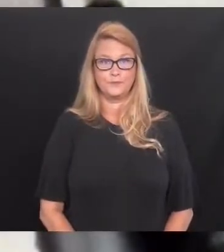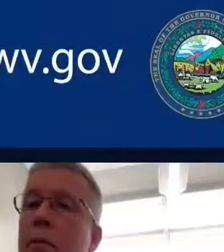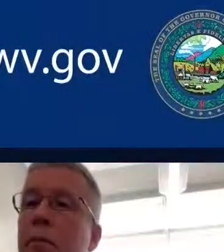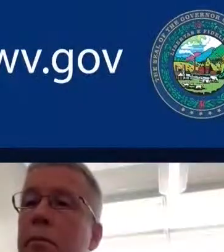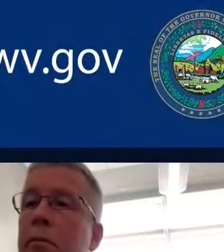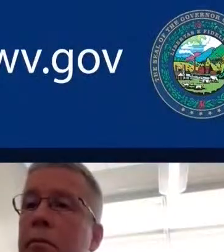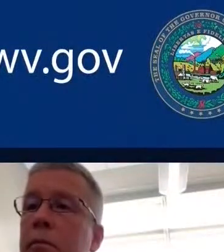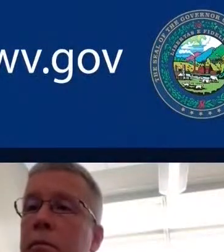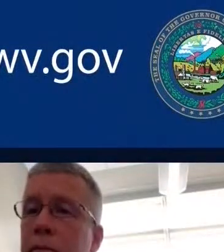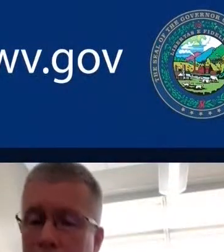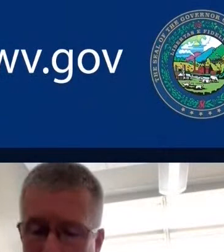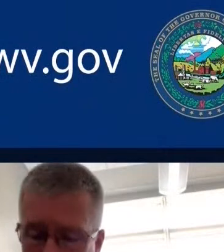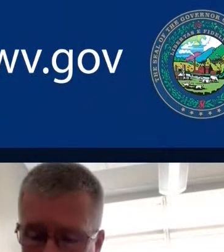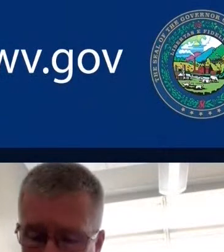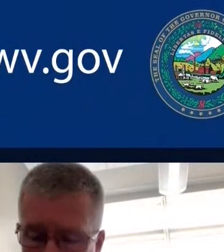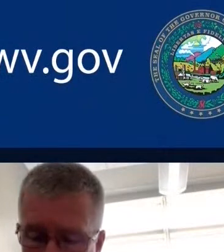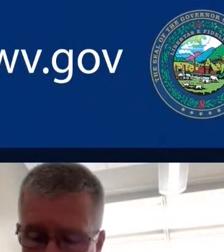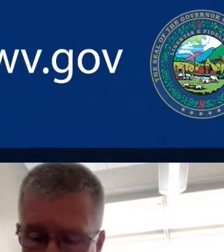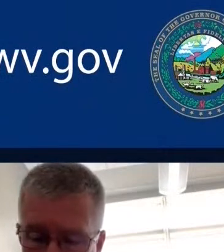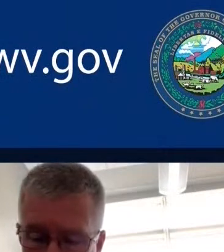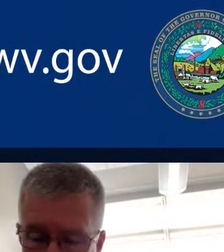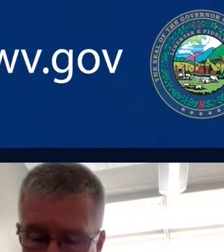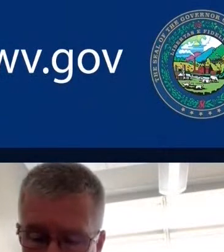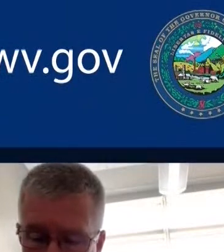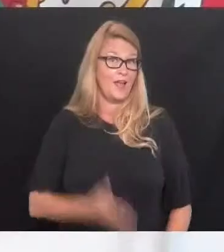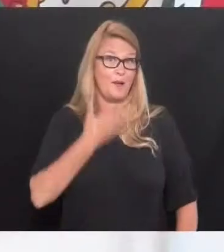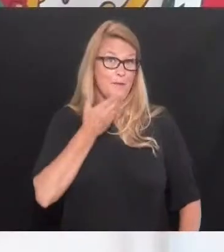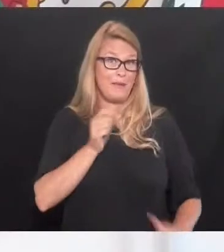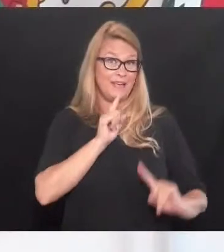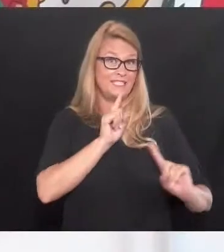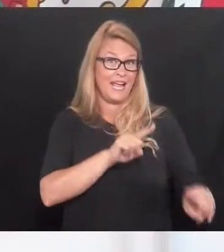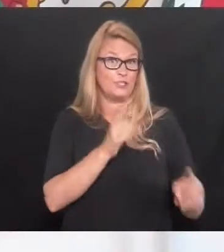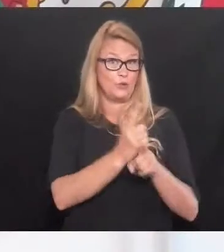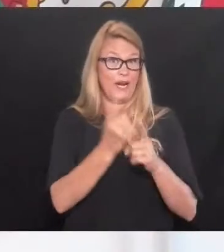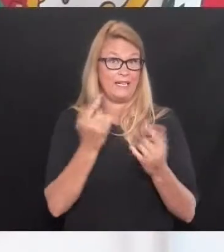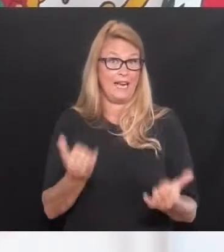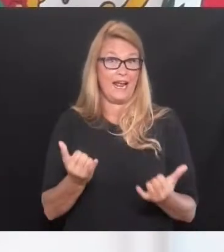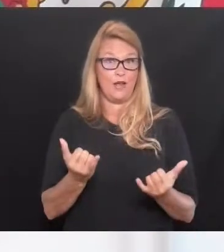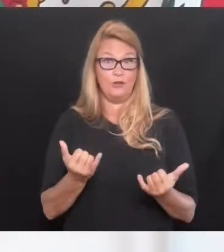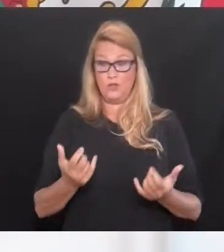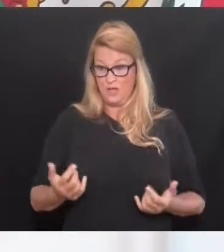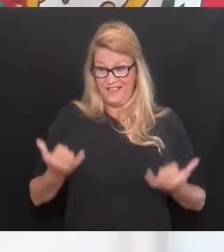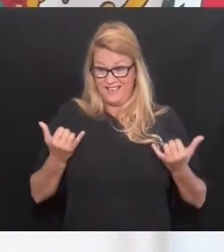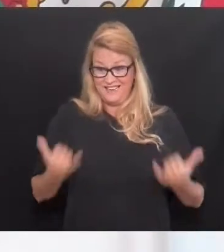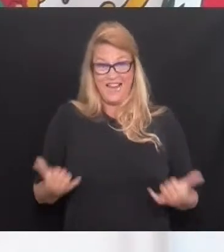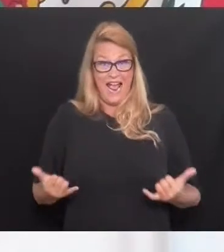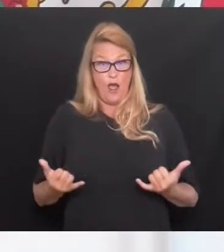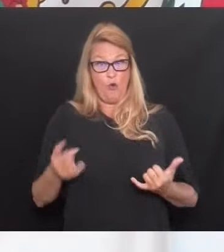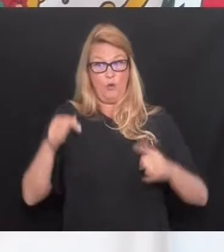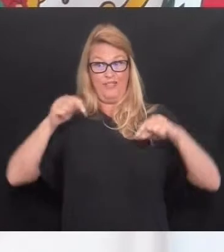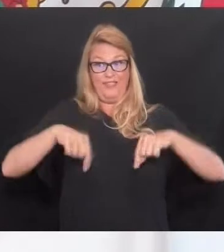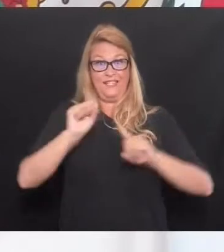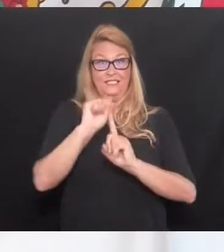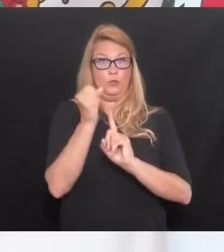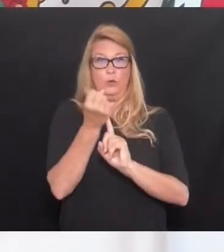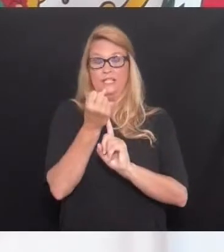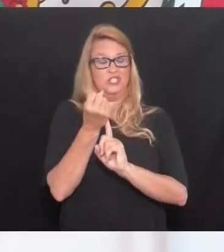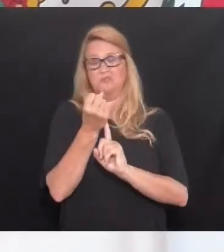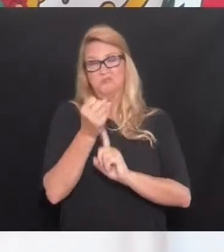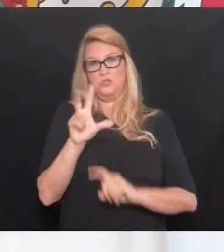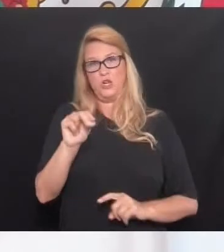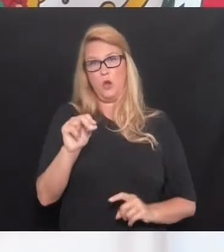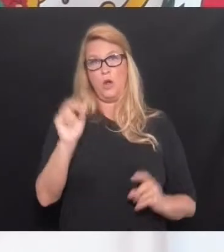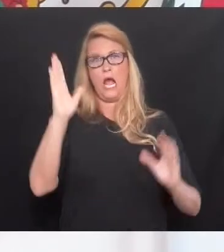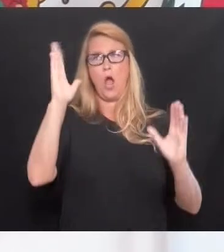Stephen, the best way that I can answer that is surely not at this time, and hopefully